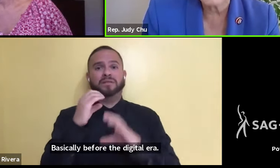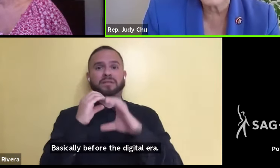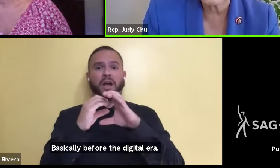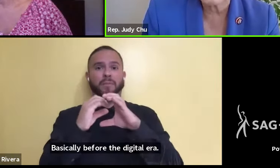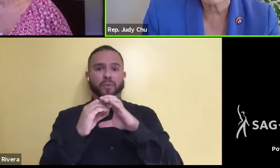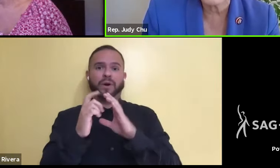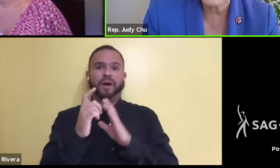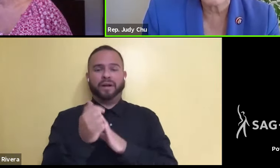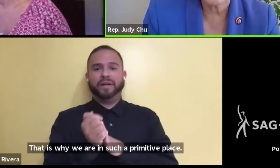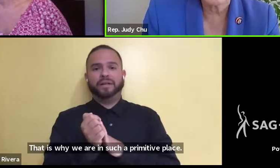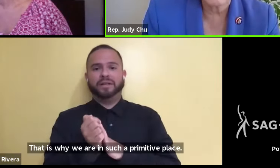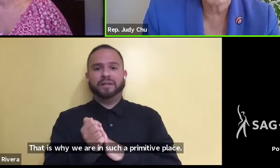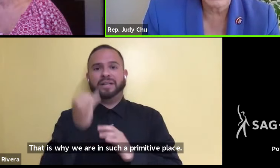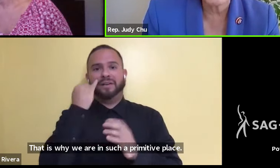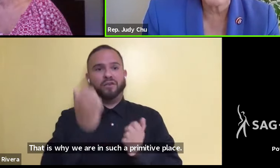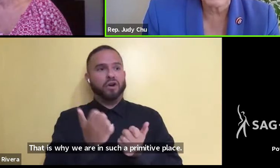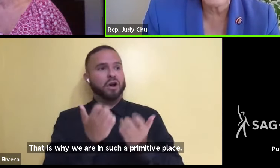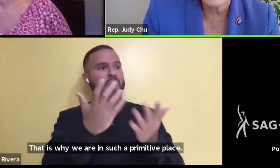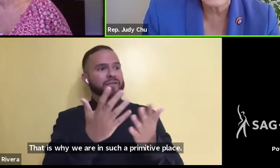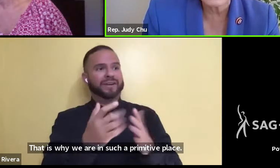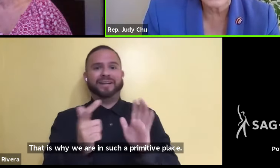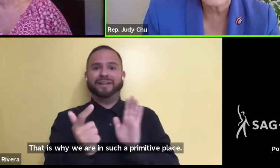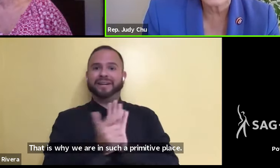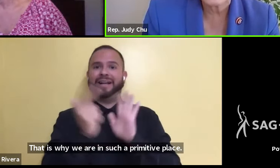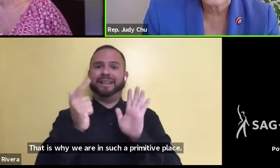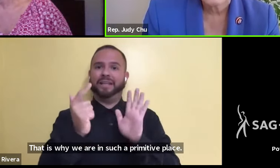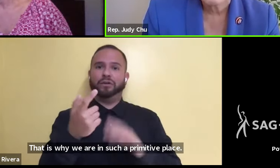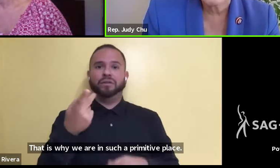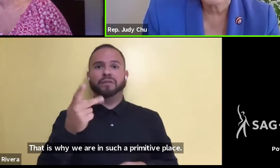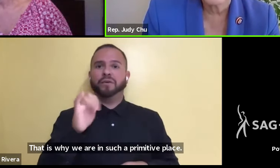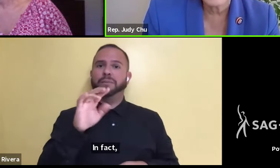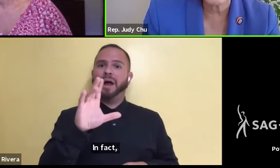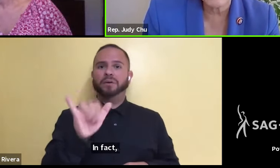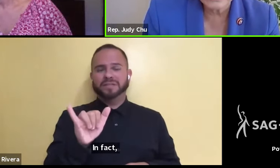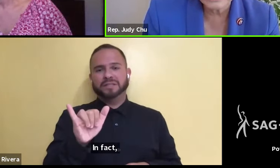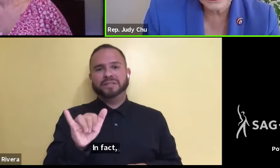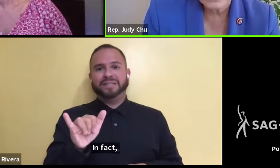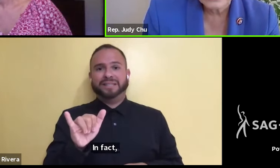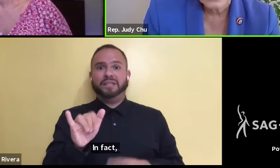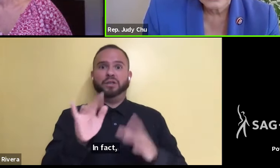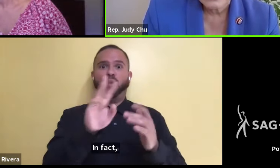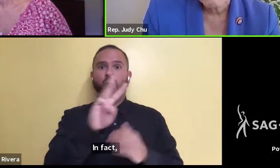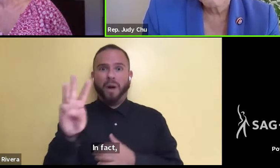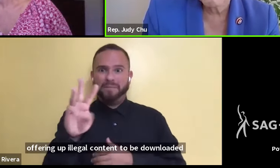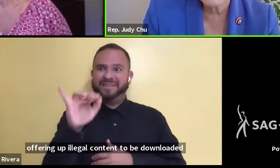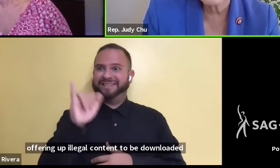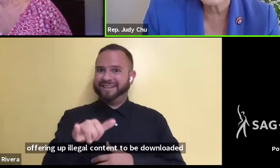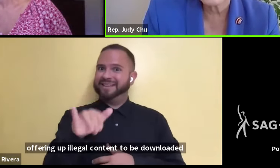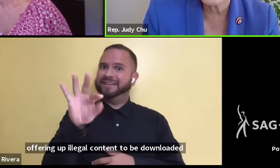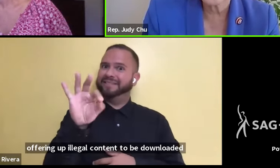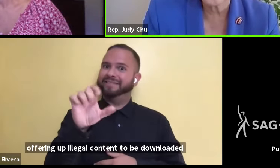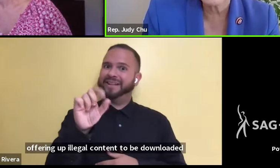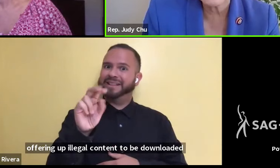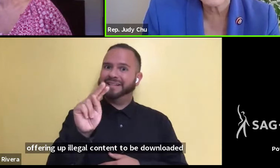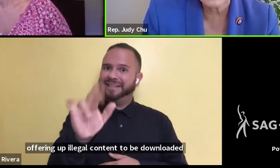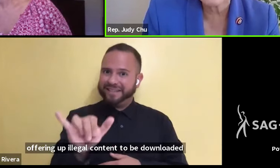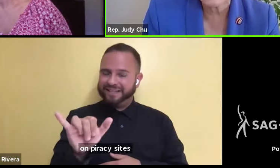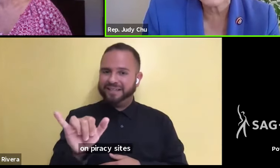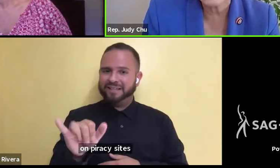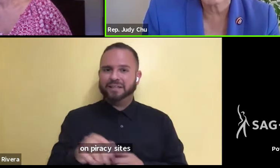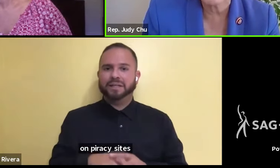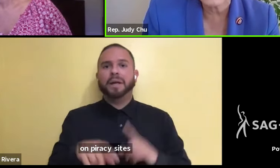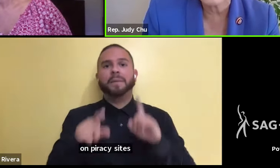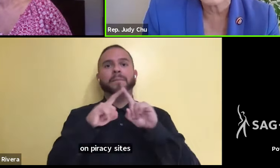illegal content to be downloaded on piracy sites is a felony, but distributing